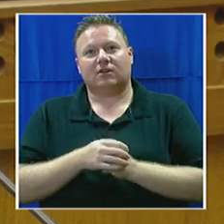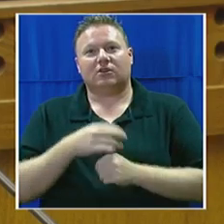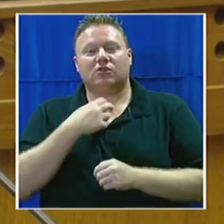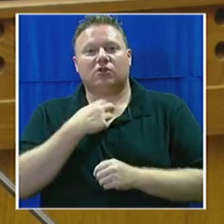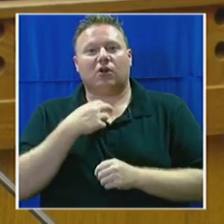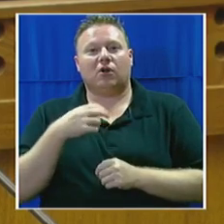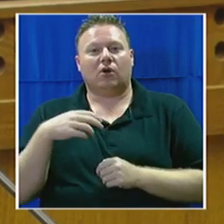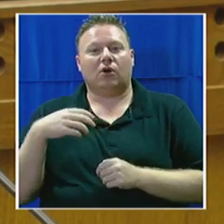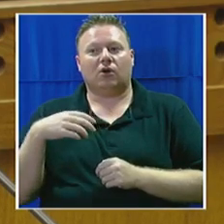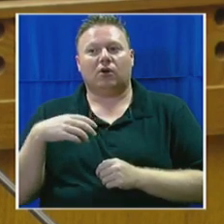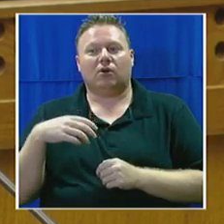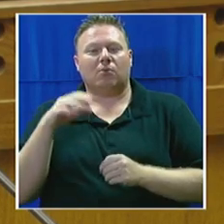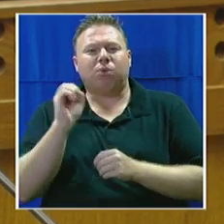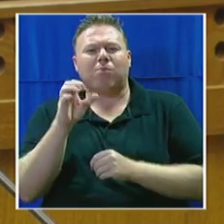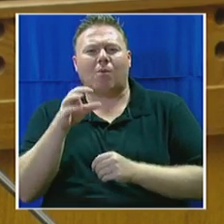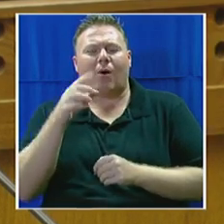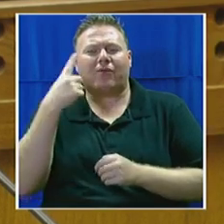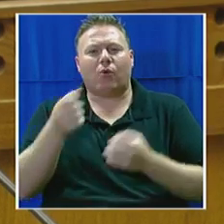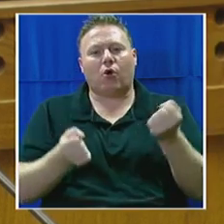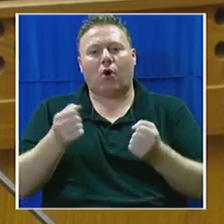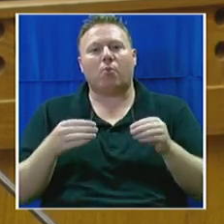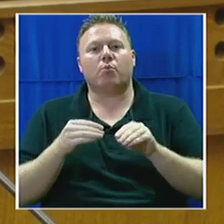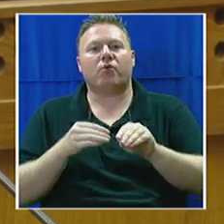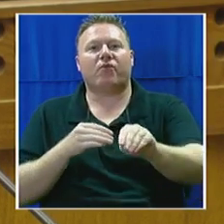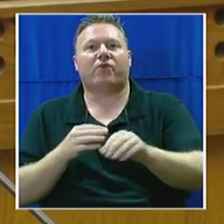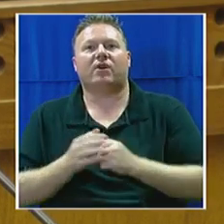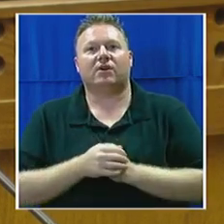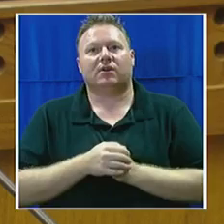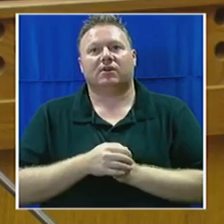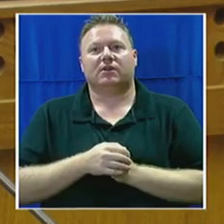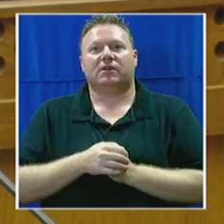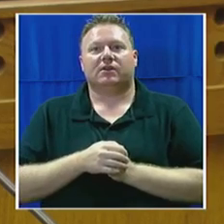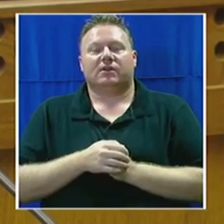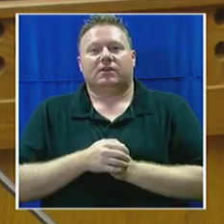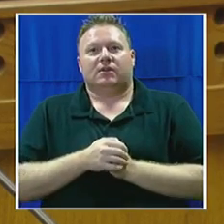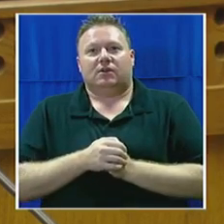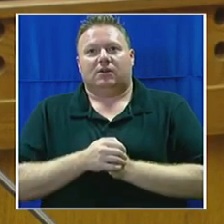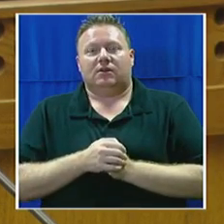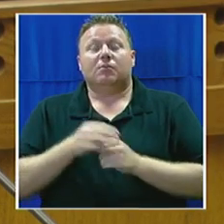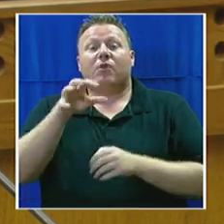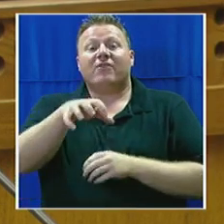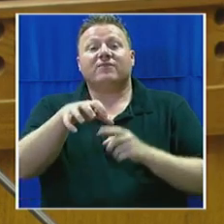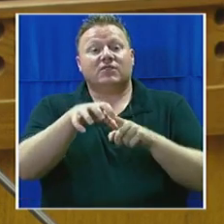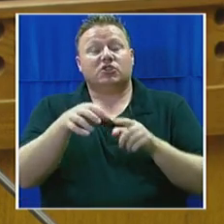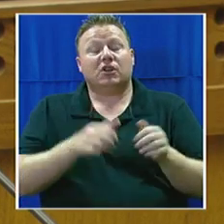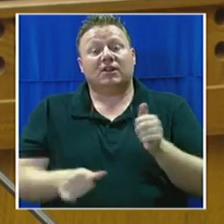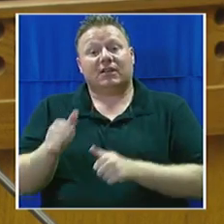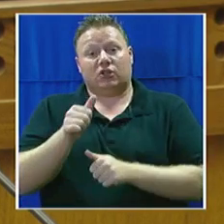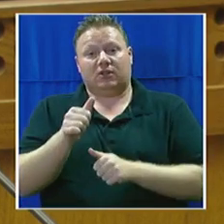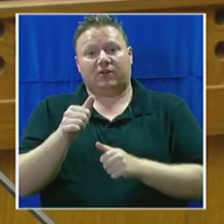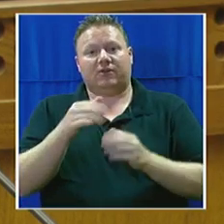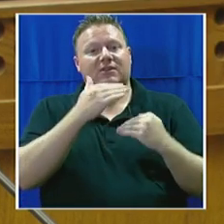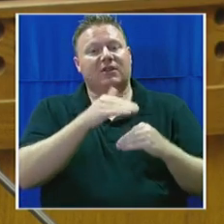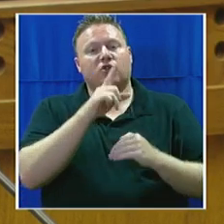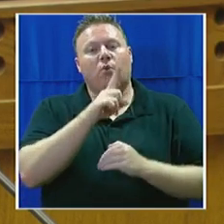As the ANC, we welcome and support steps taken by provincial executive in relation to Section 139.